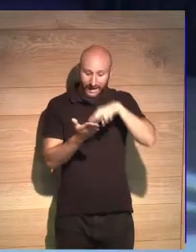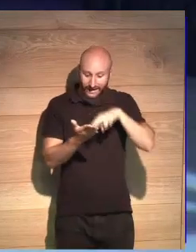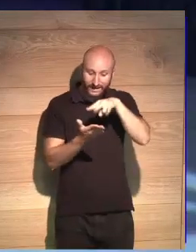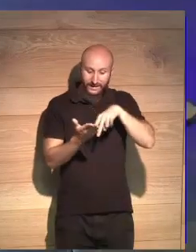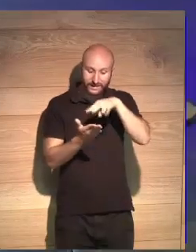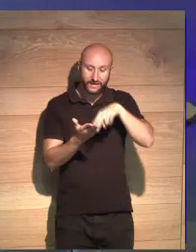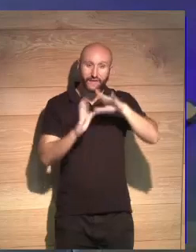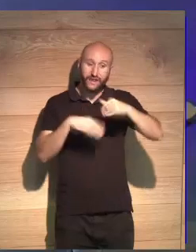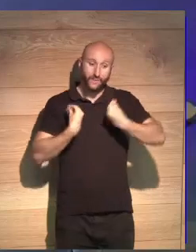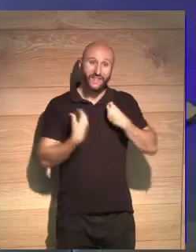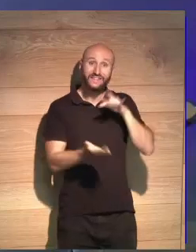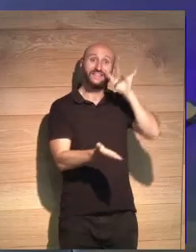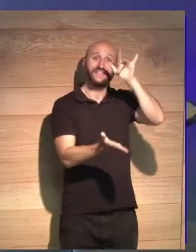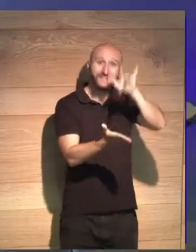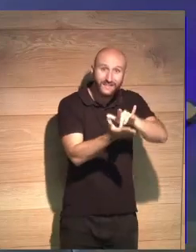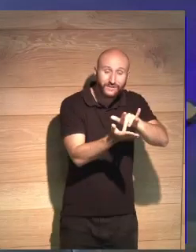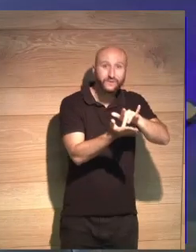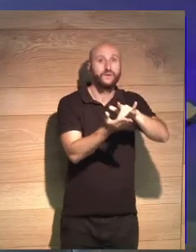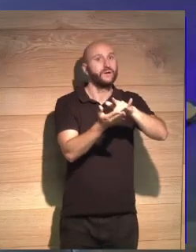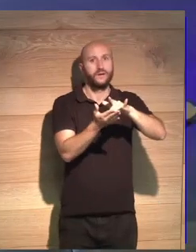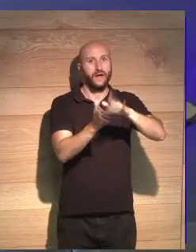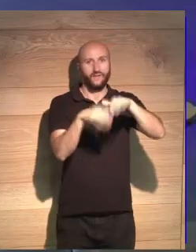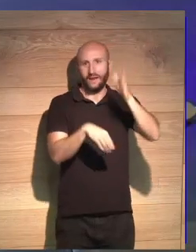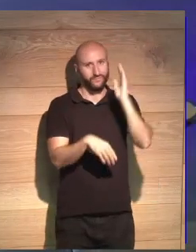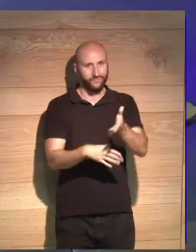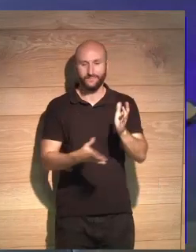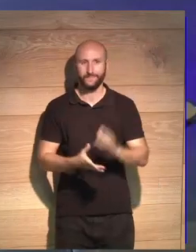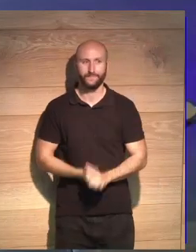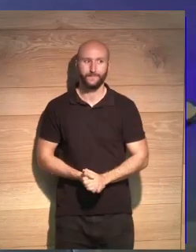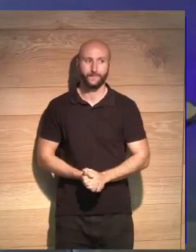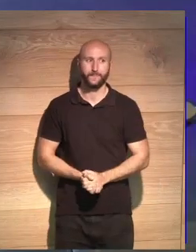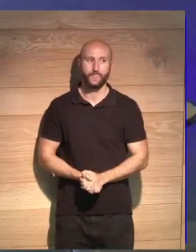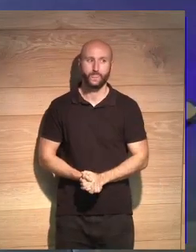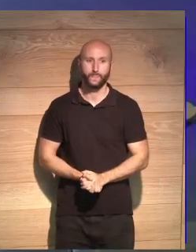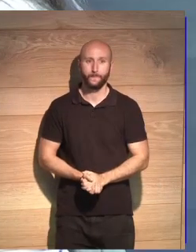strange ideas, weird ideas, and getting some fantasies.